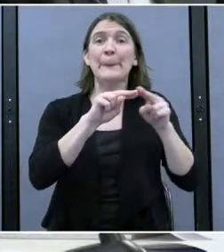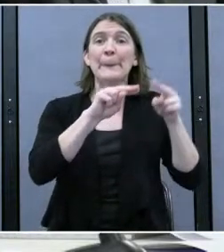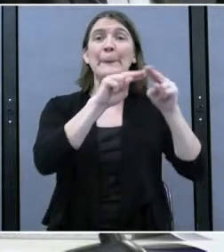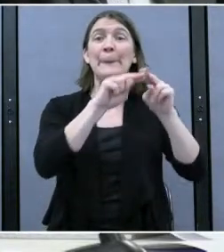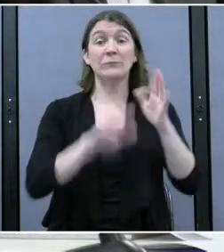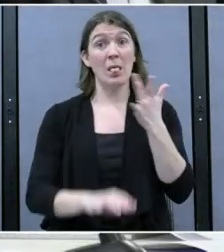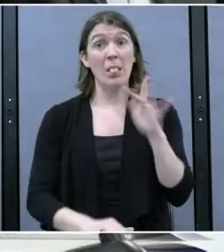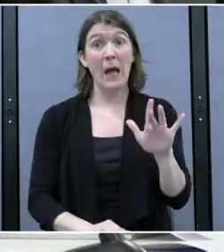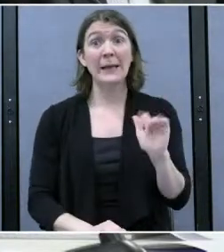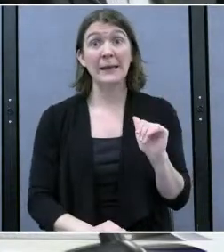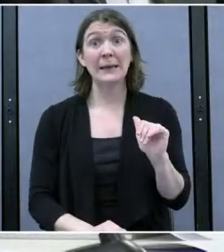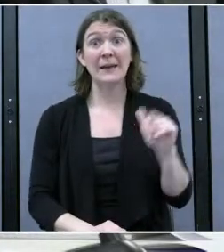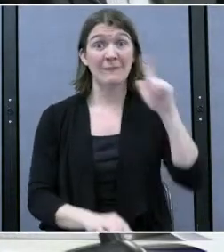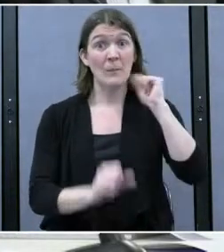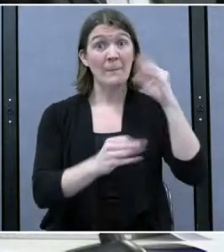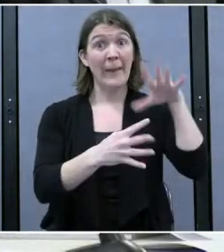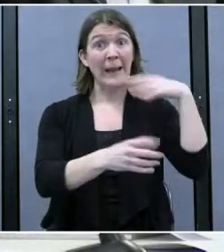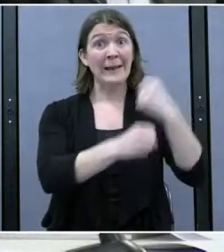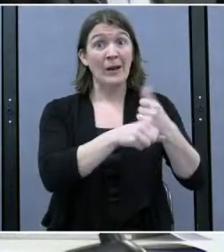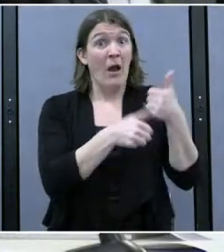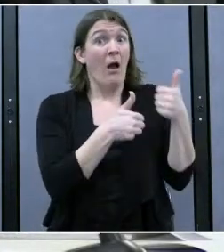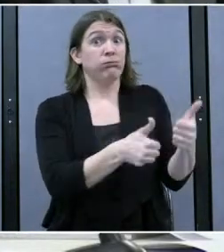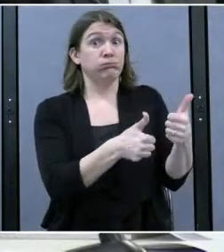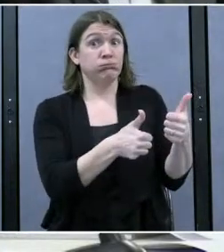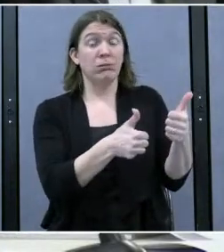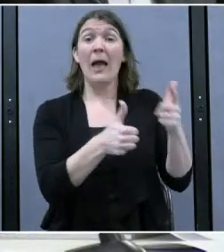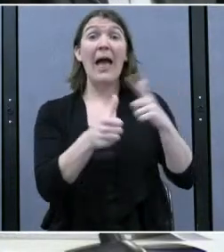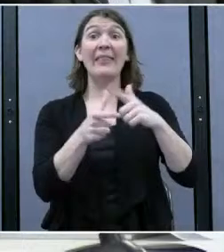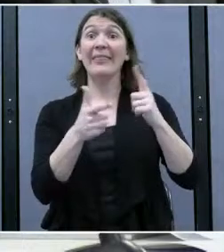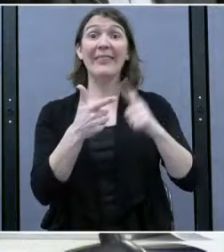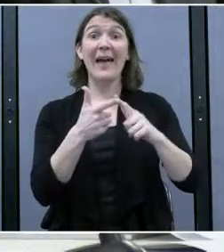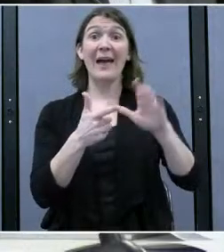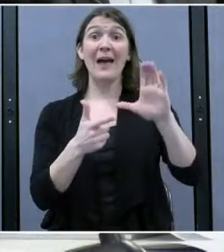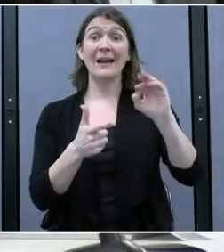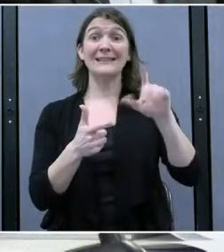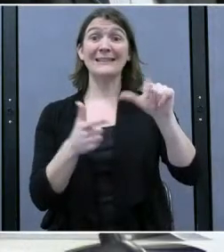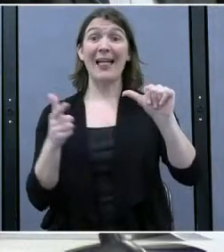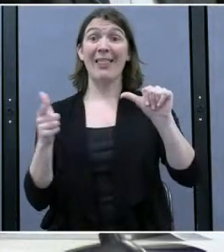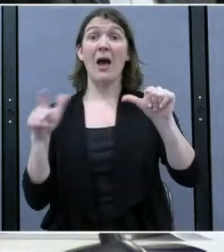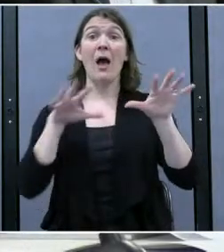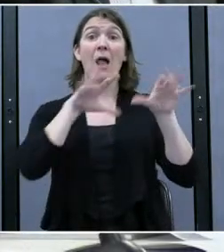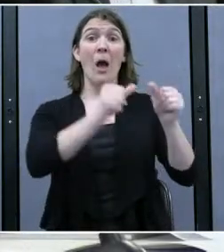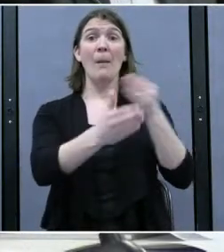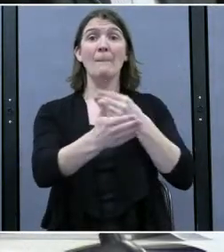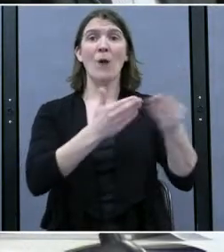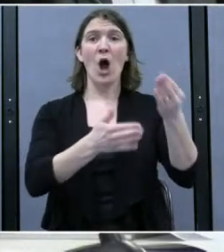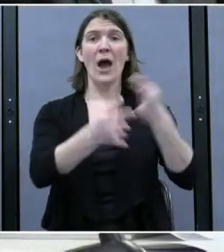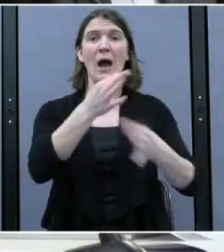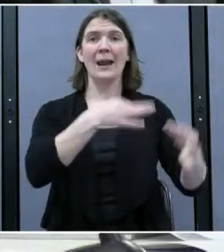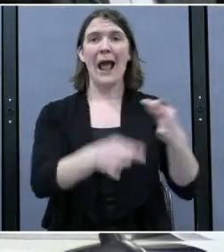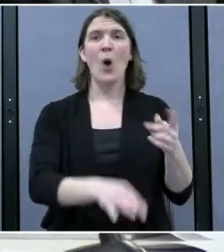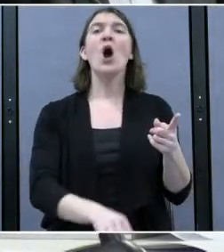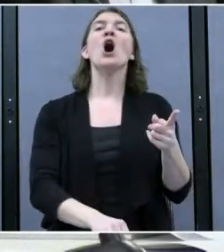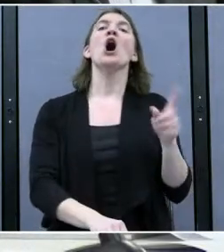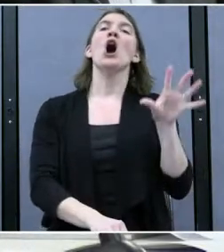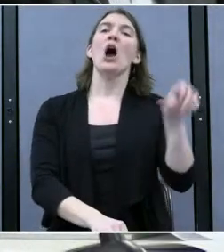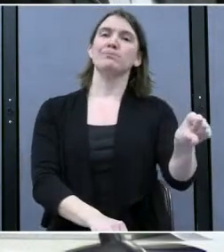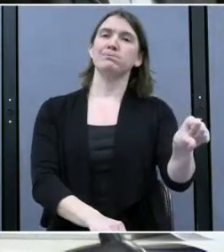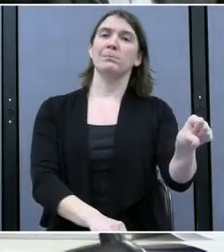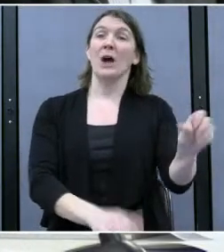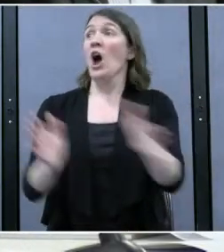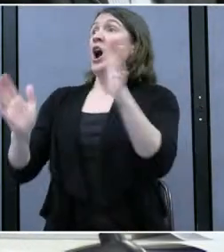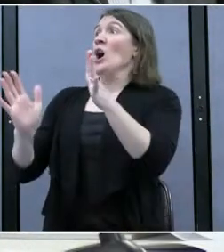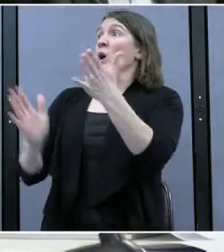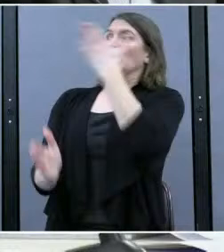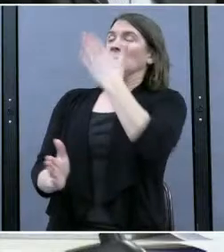We were lucky for a long time, and then Casella bought Triple T, and we entered the real